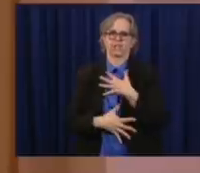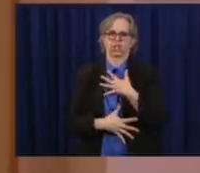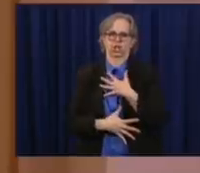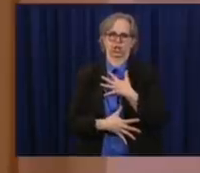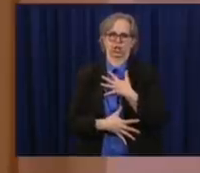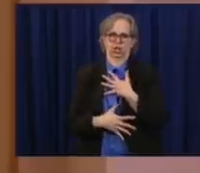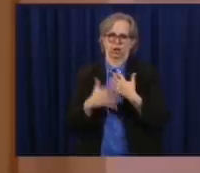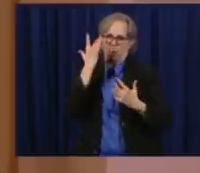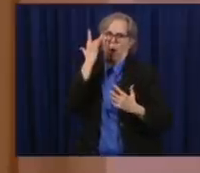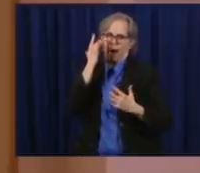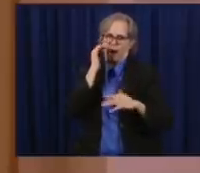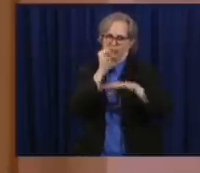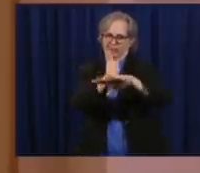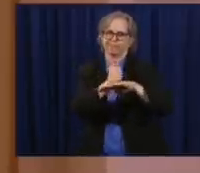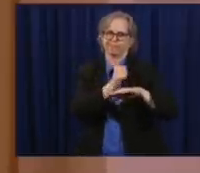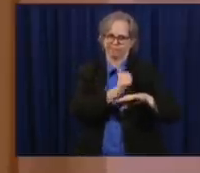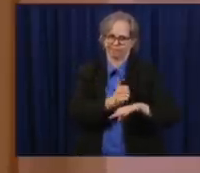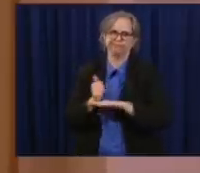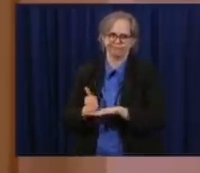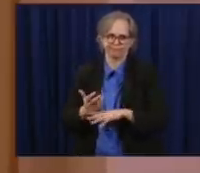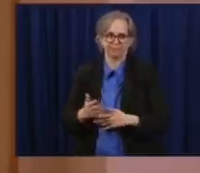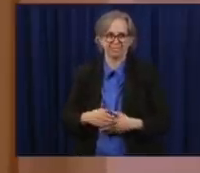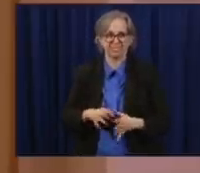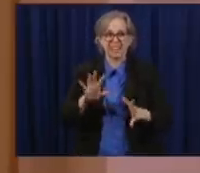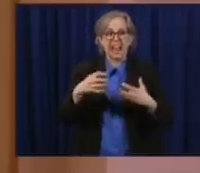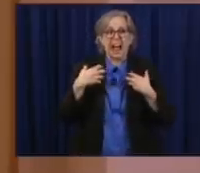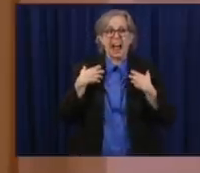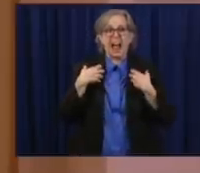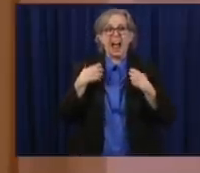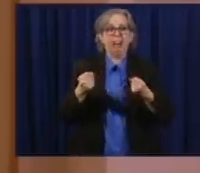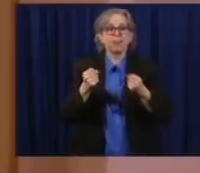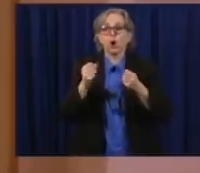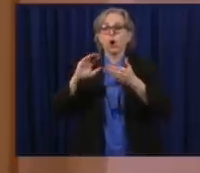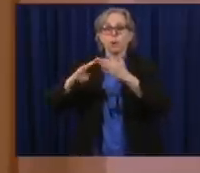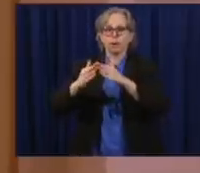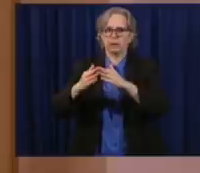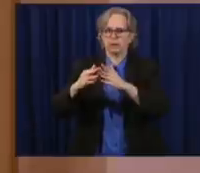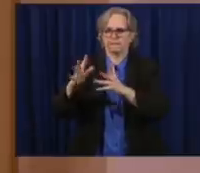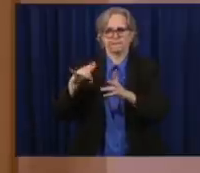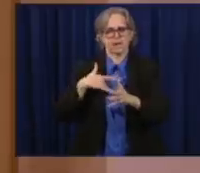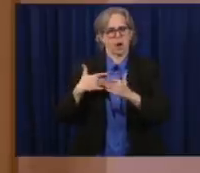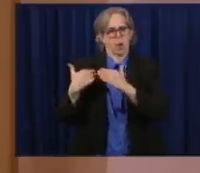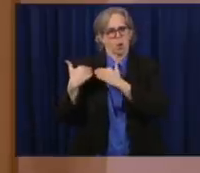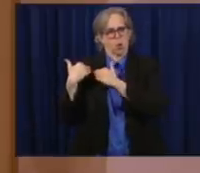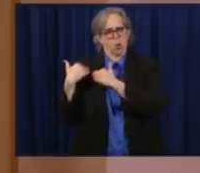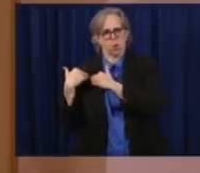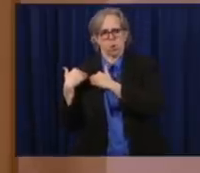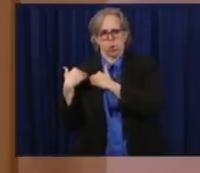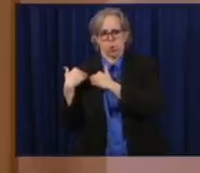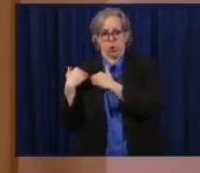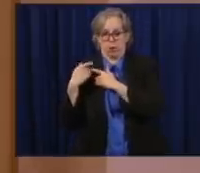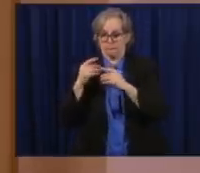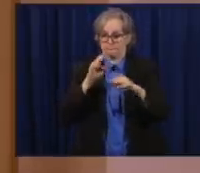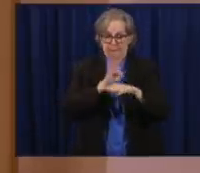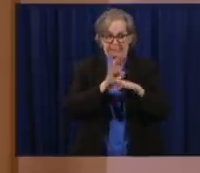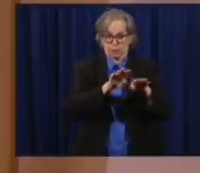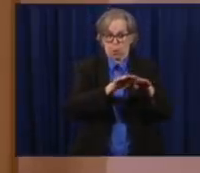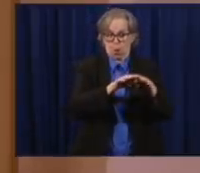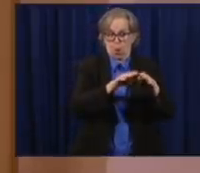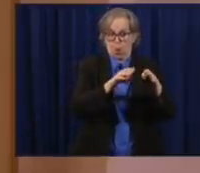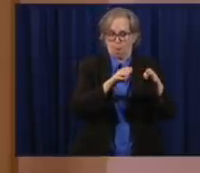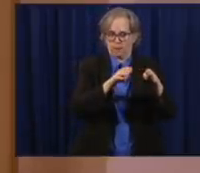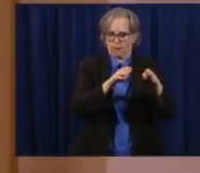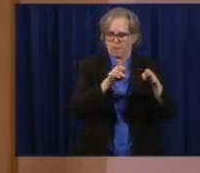community feels a great sense of responsibility to make sure that this is done right, the public health measures and compliance, that's their